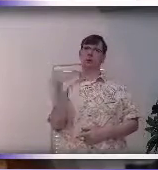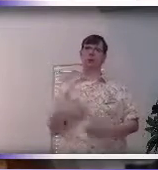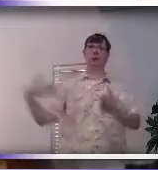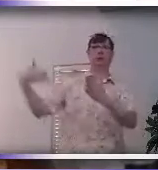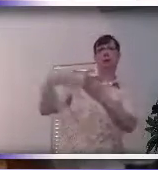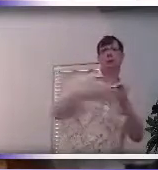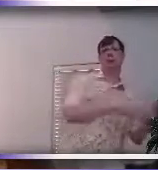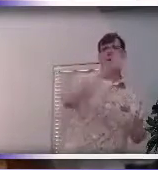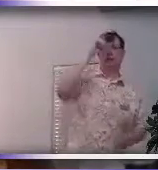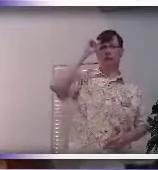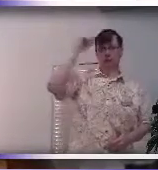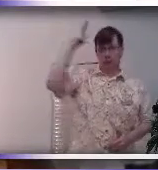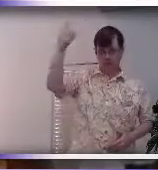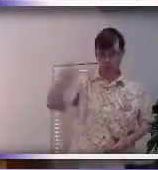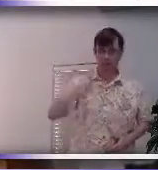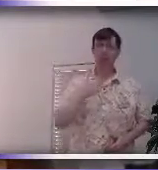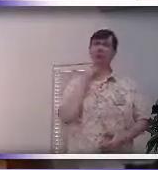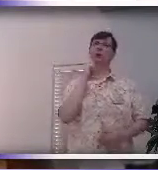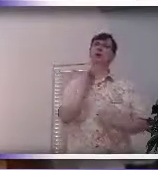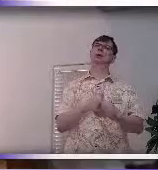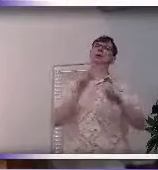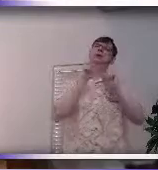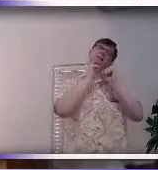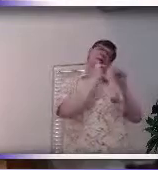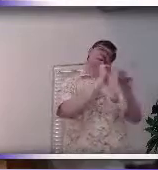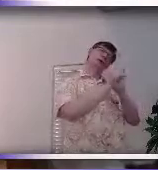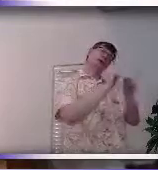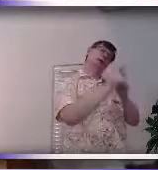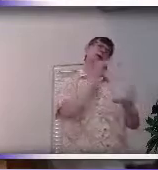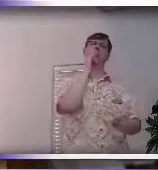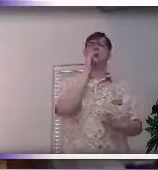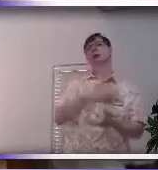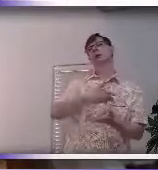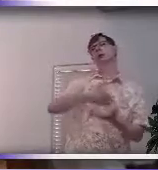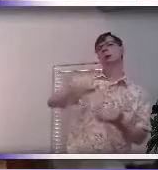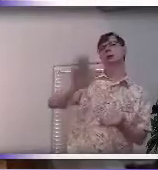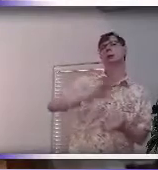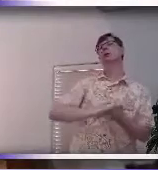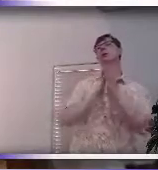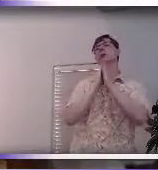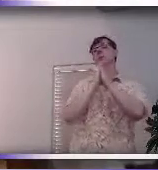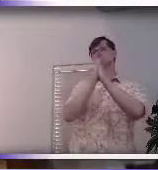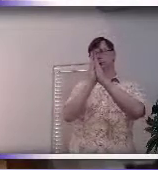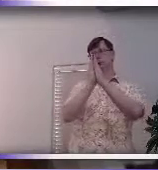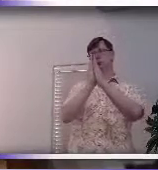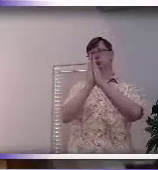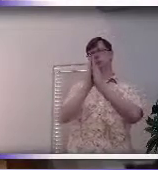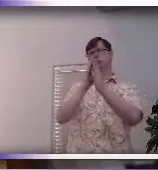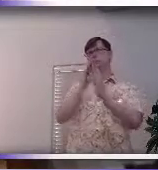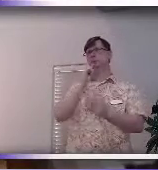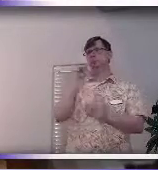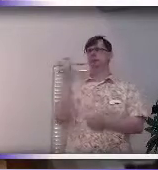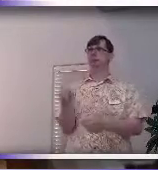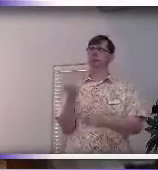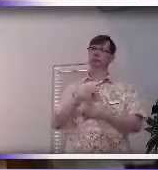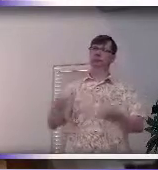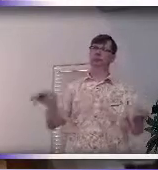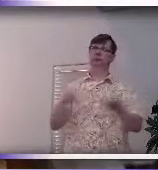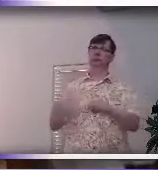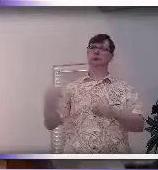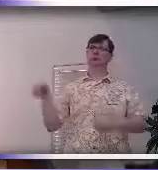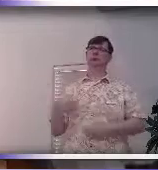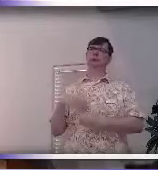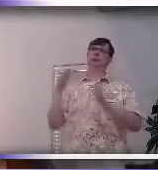move forward by having those conversations that some people call prayer. On Wednesday, we'll call it a town